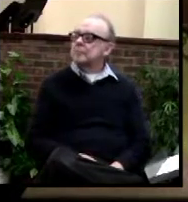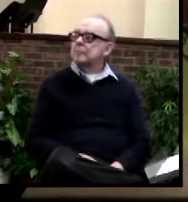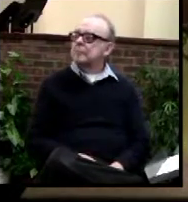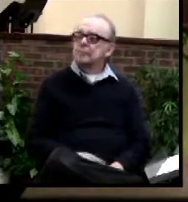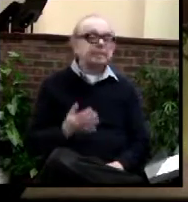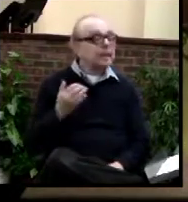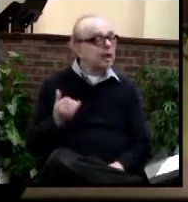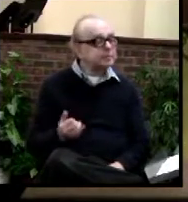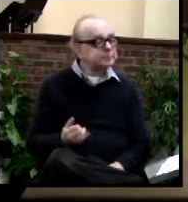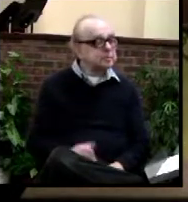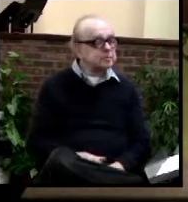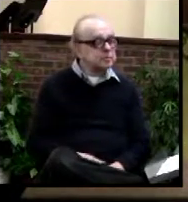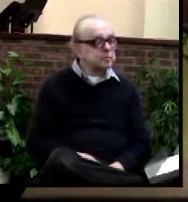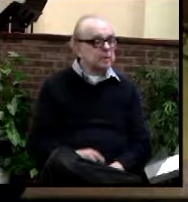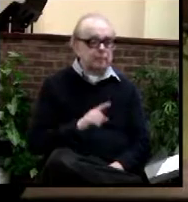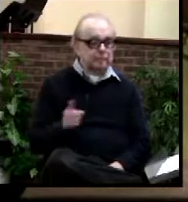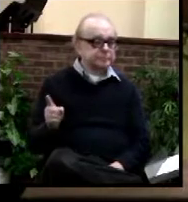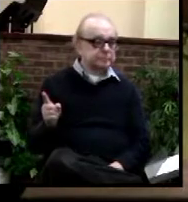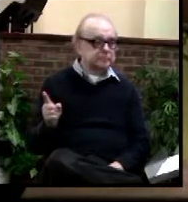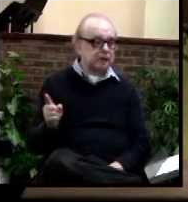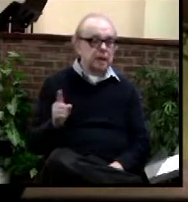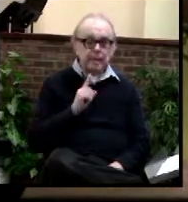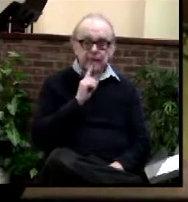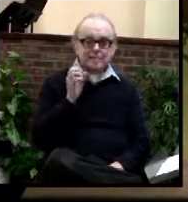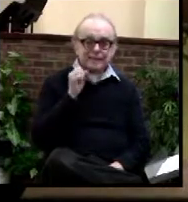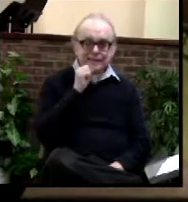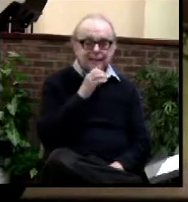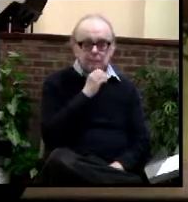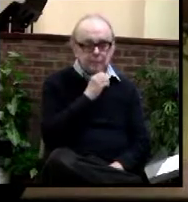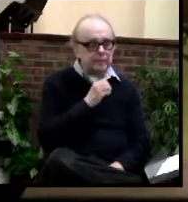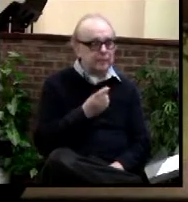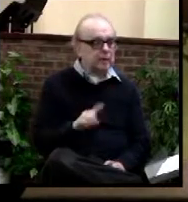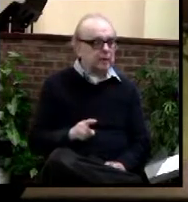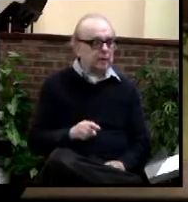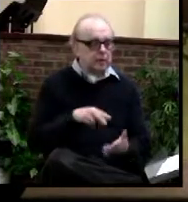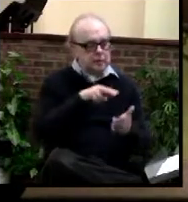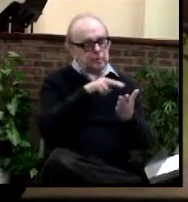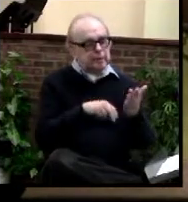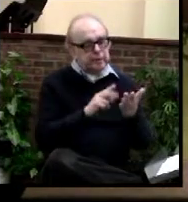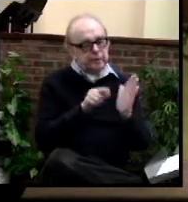Now, for those of you that are single, when you read this verse,